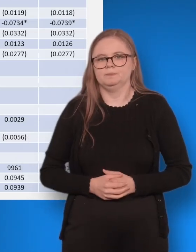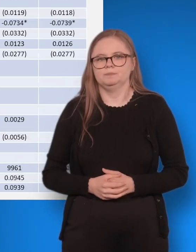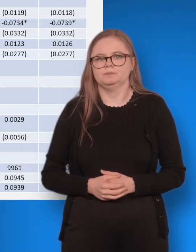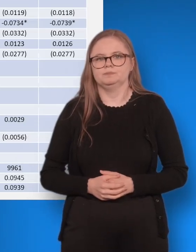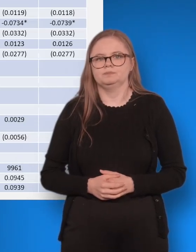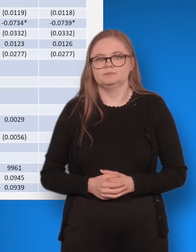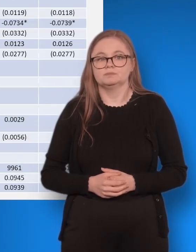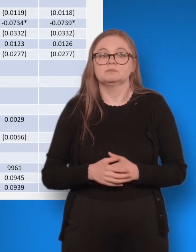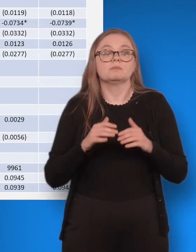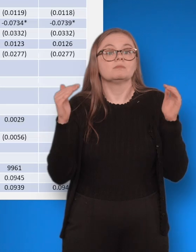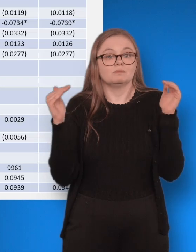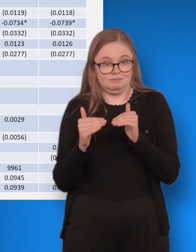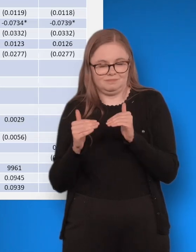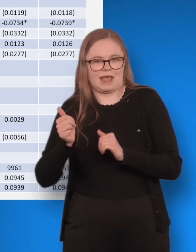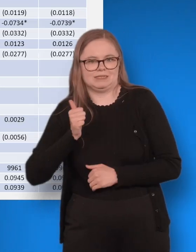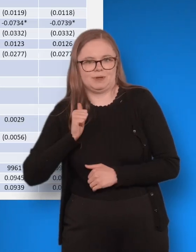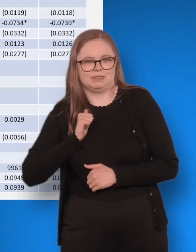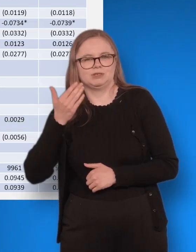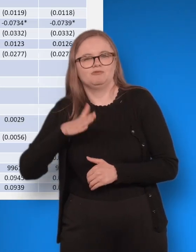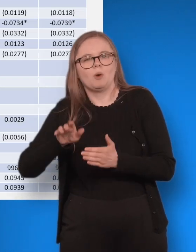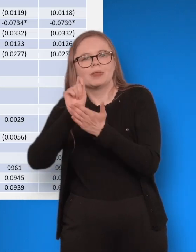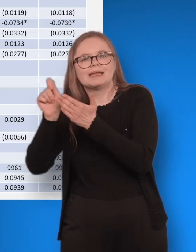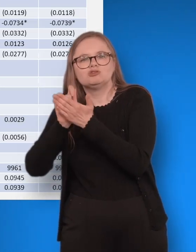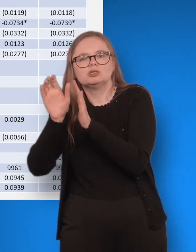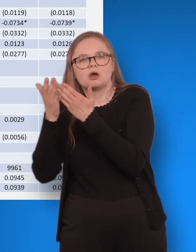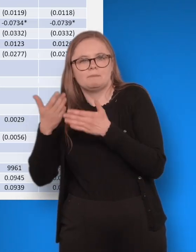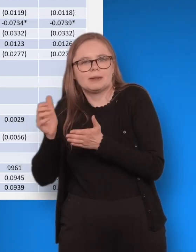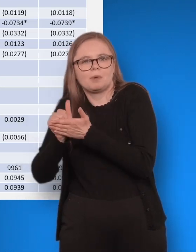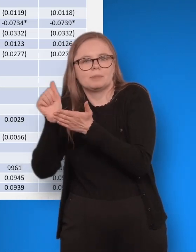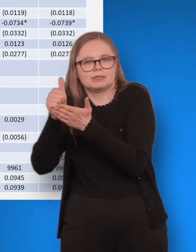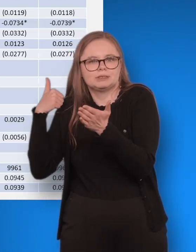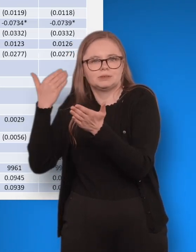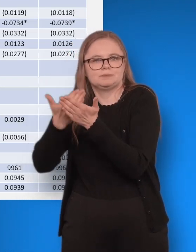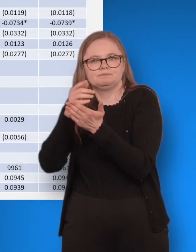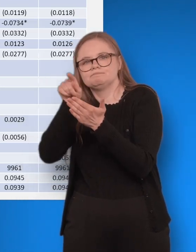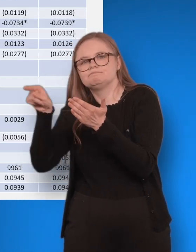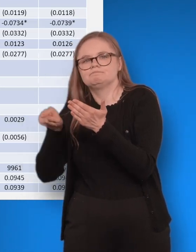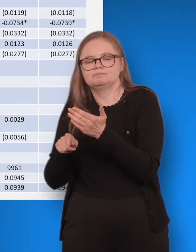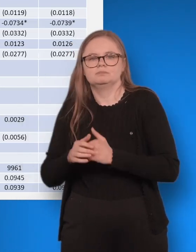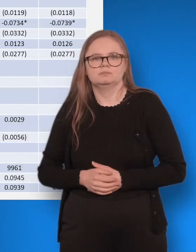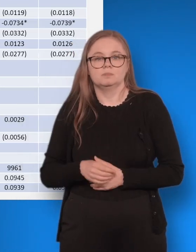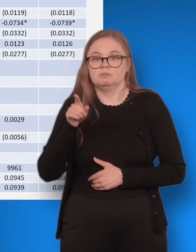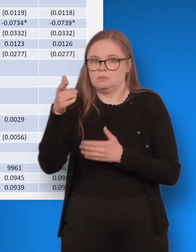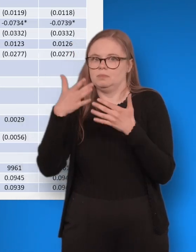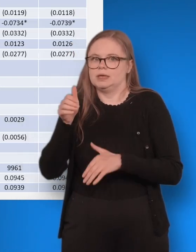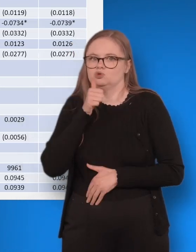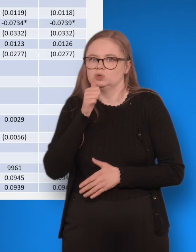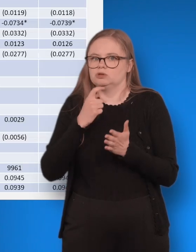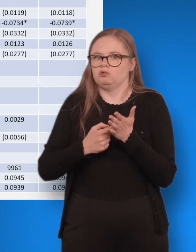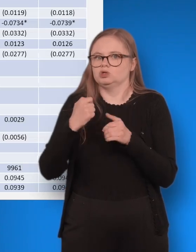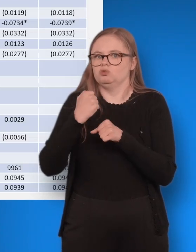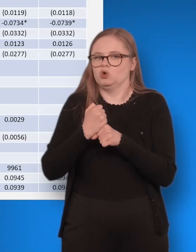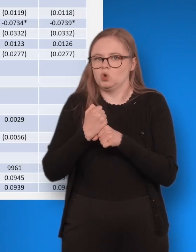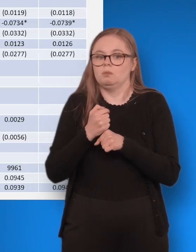is again in line with expectations from the literature, which have often used the Russell Group as sort